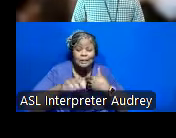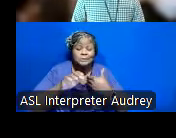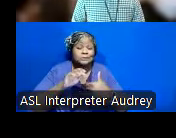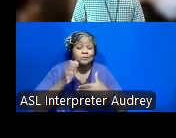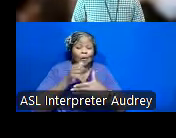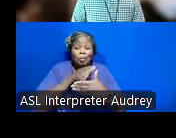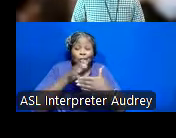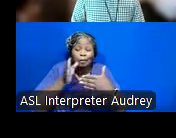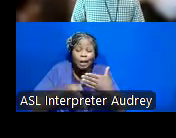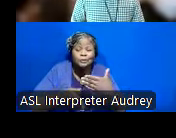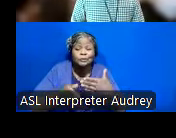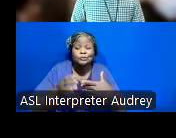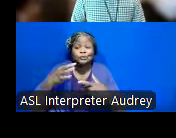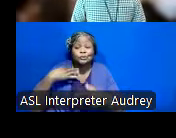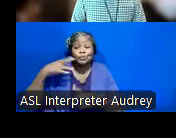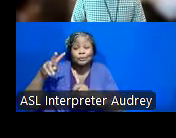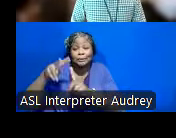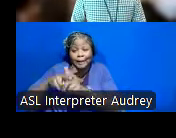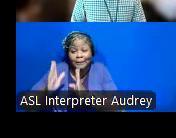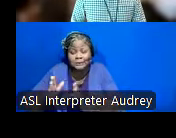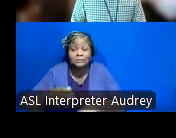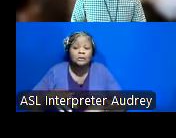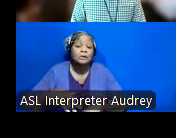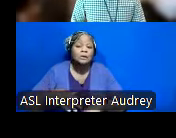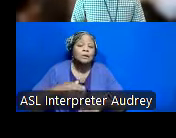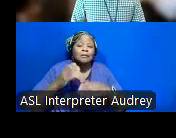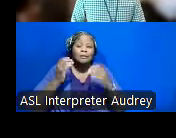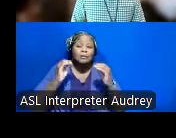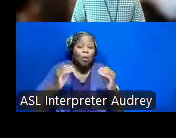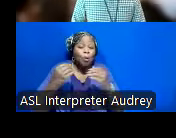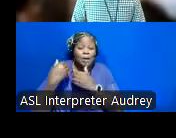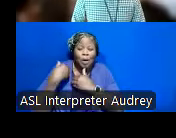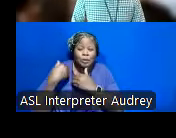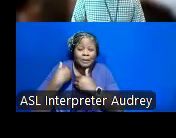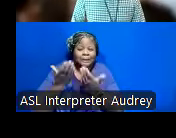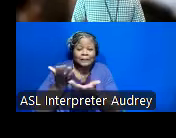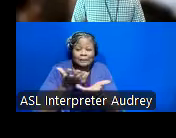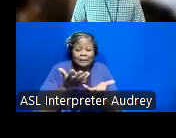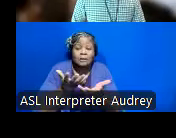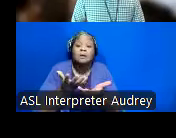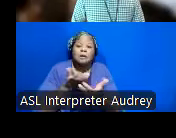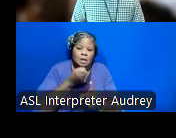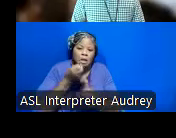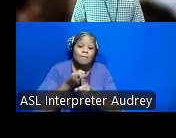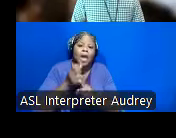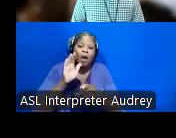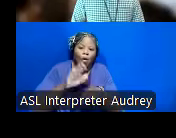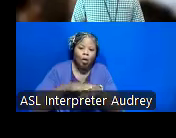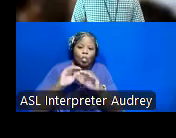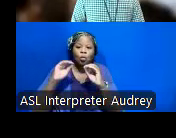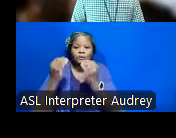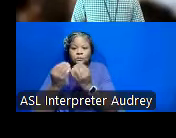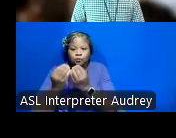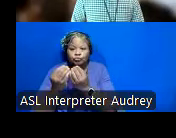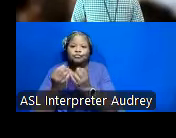on claimants, the lack of accountability mechanisms, really had an impact on advocates and organizations themselves as